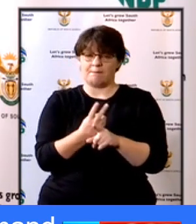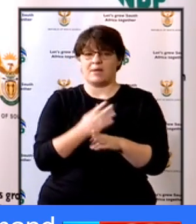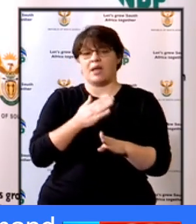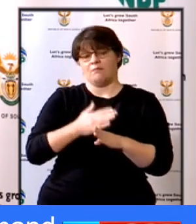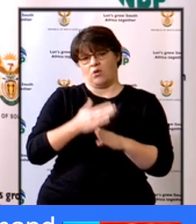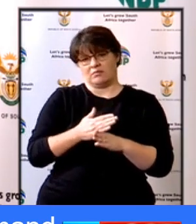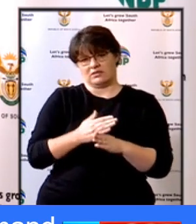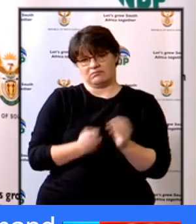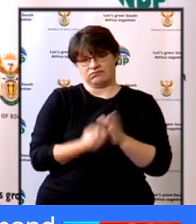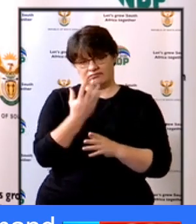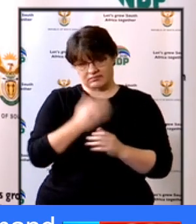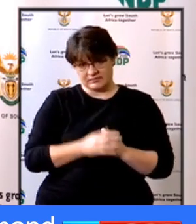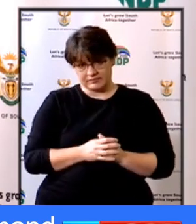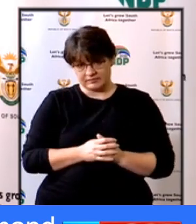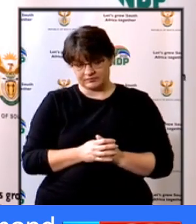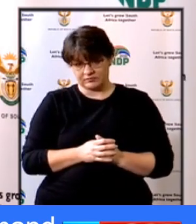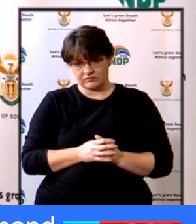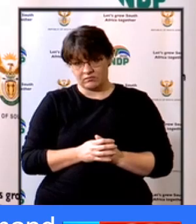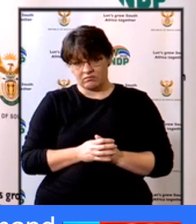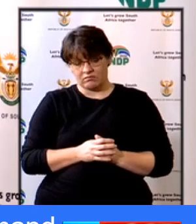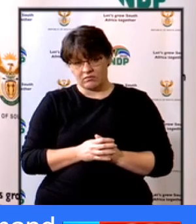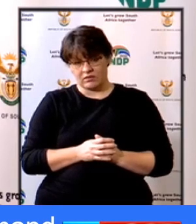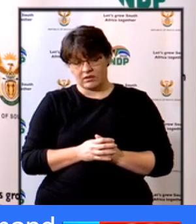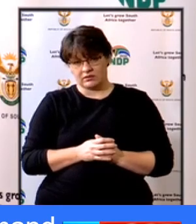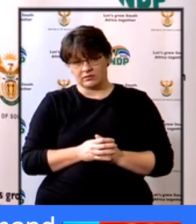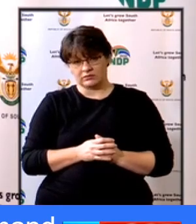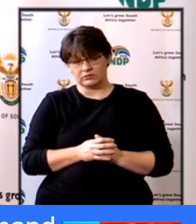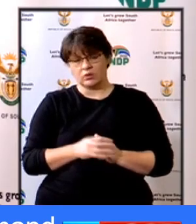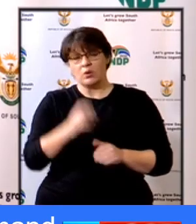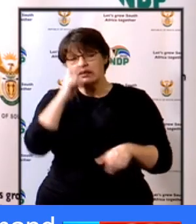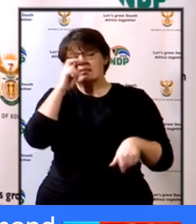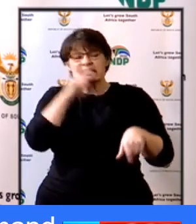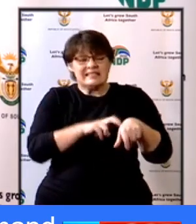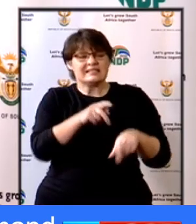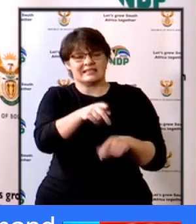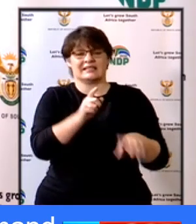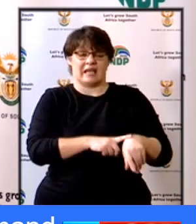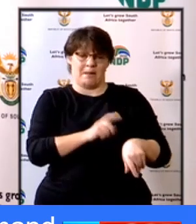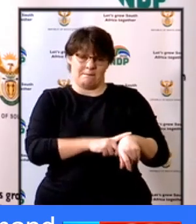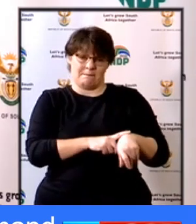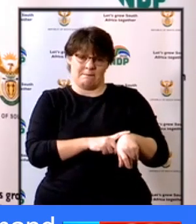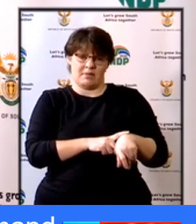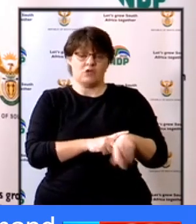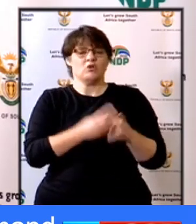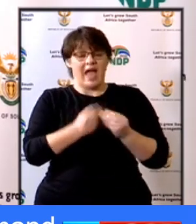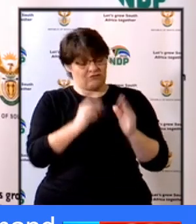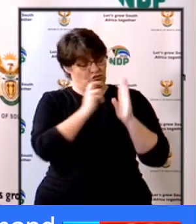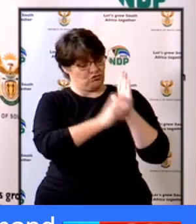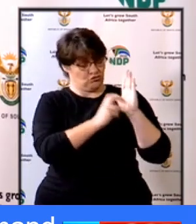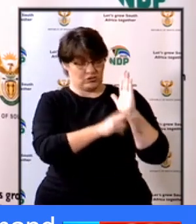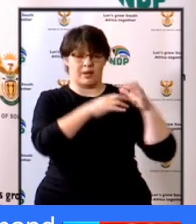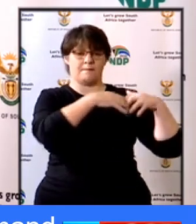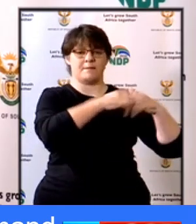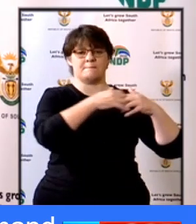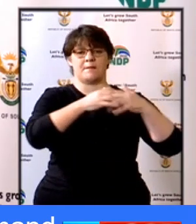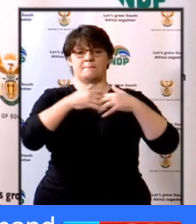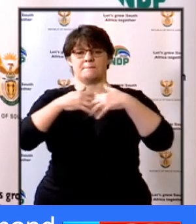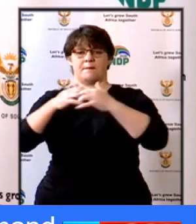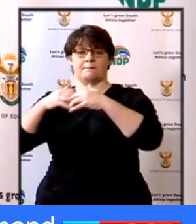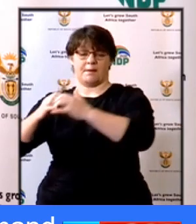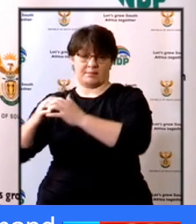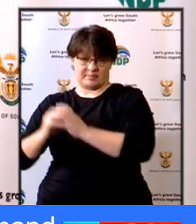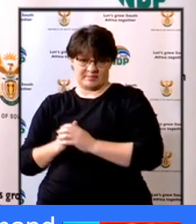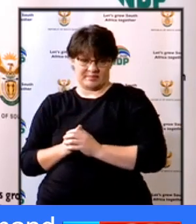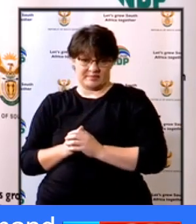I conclude, it's to say that we've used this time now also to put protocols in place and have a range of